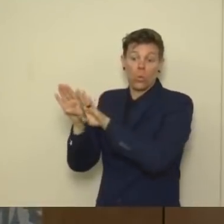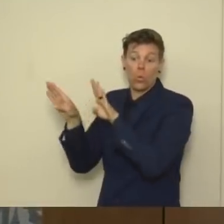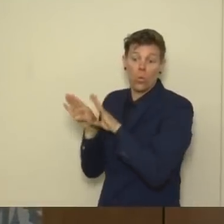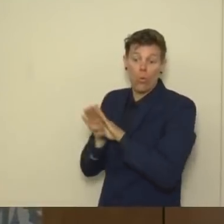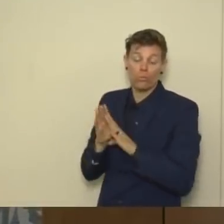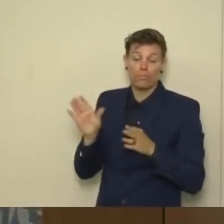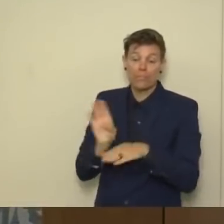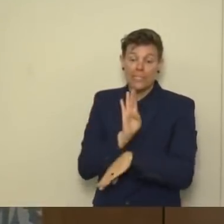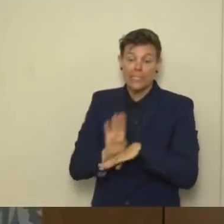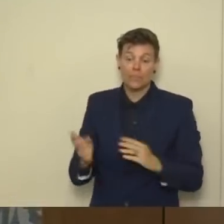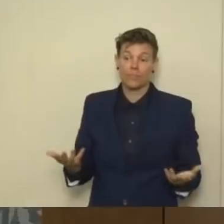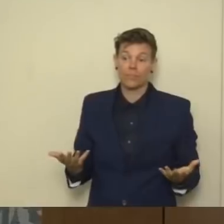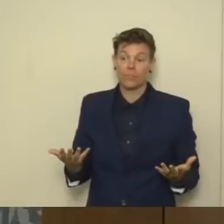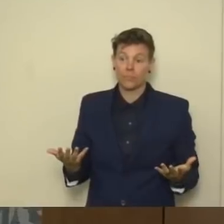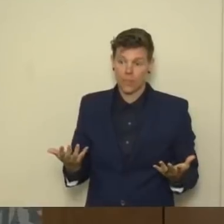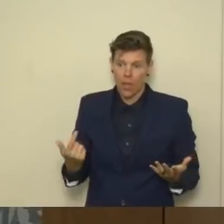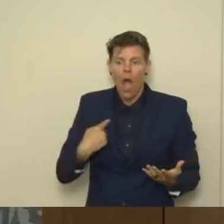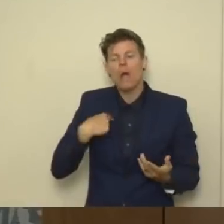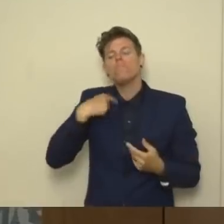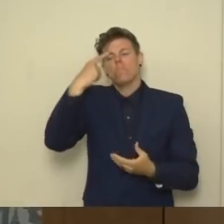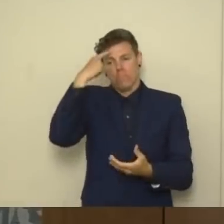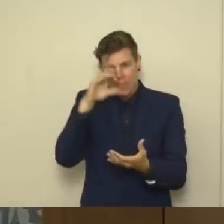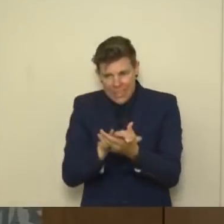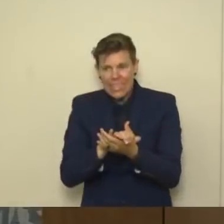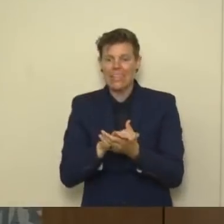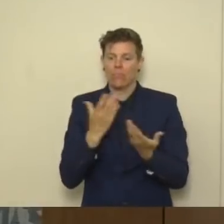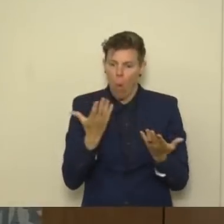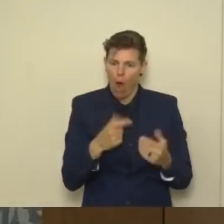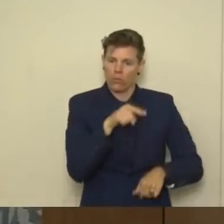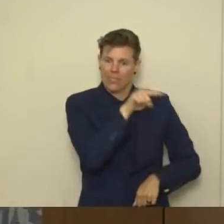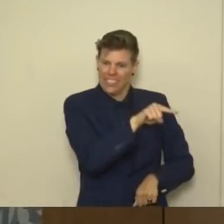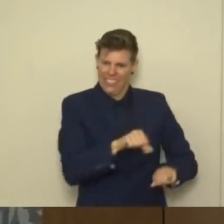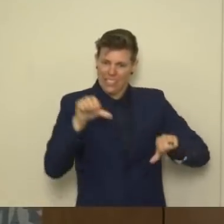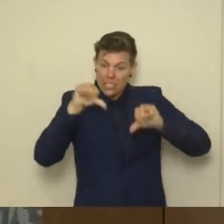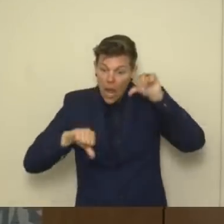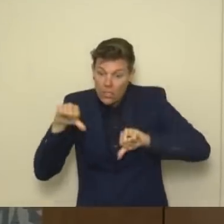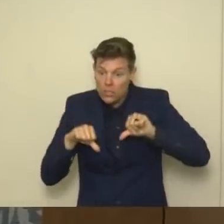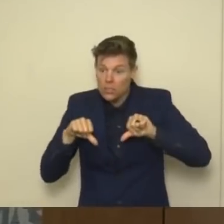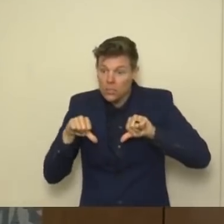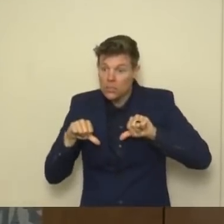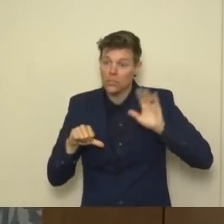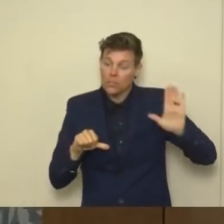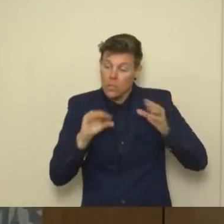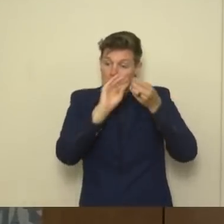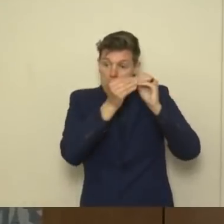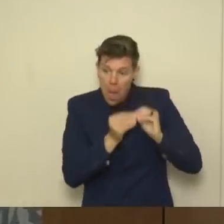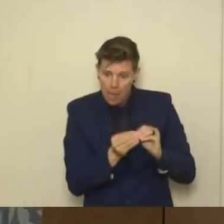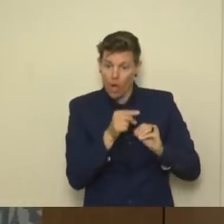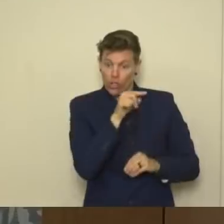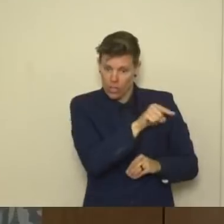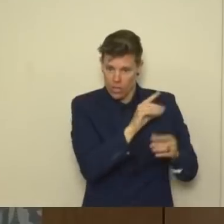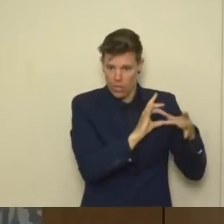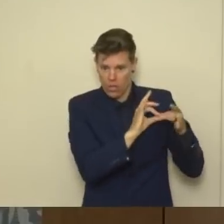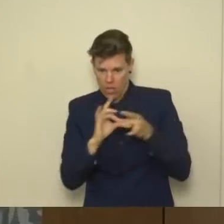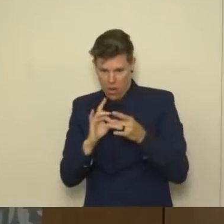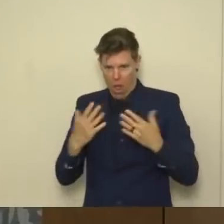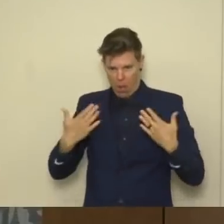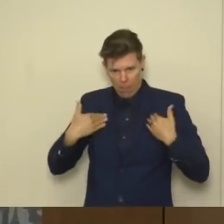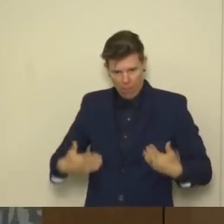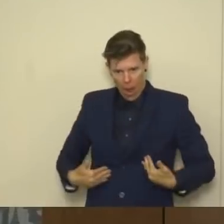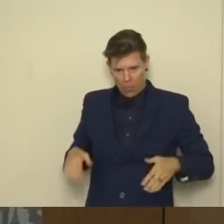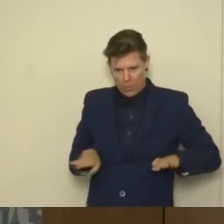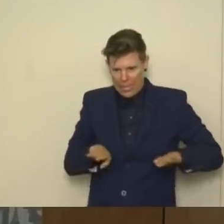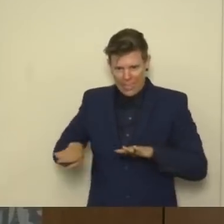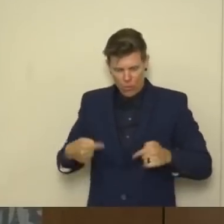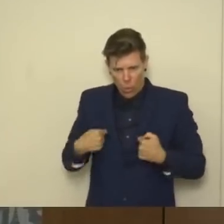in the science of public health behavior. And I have every intention of winning